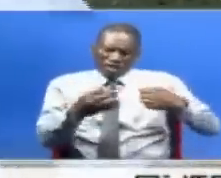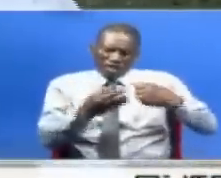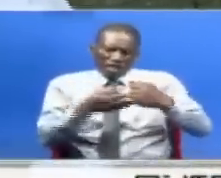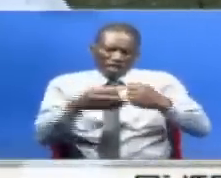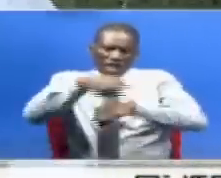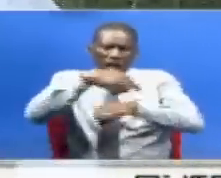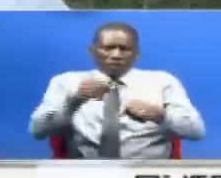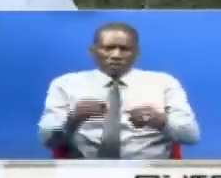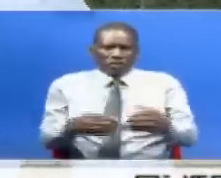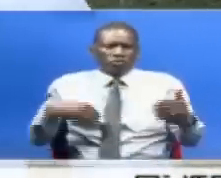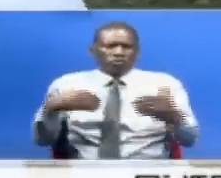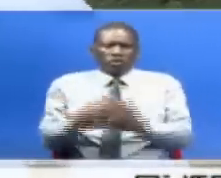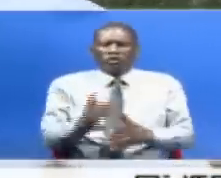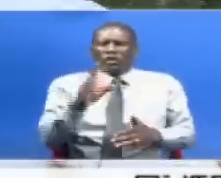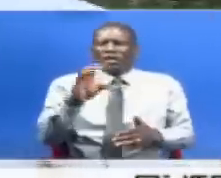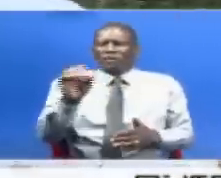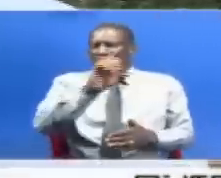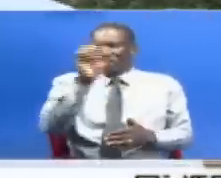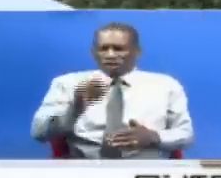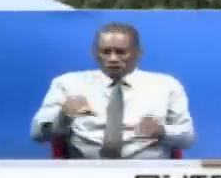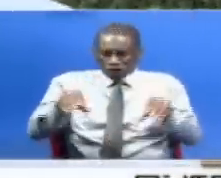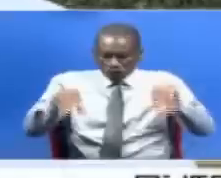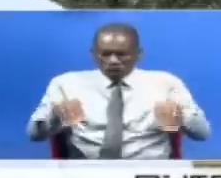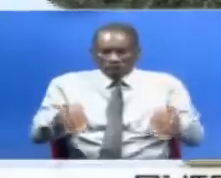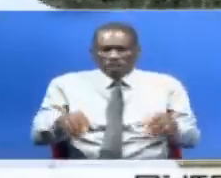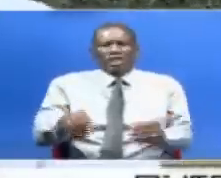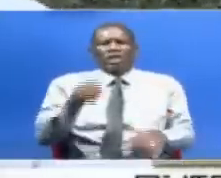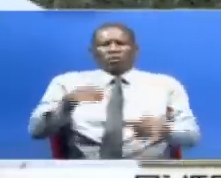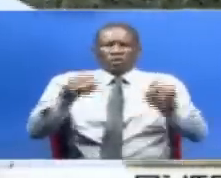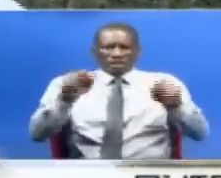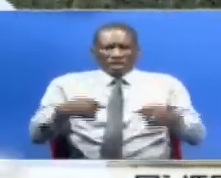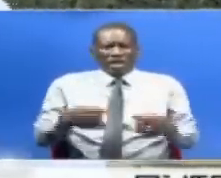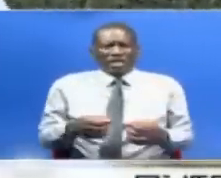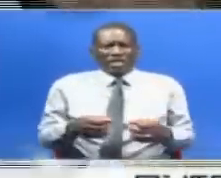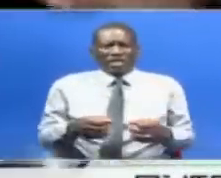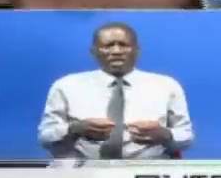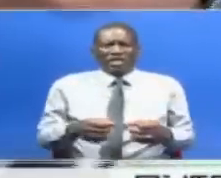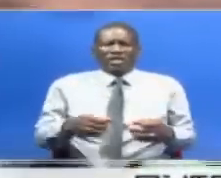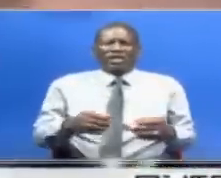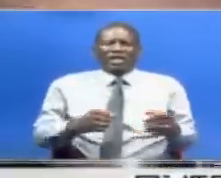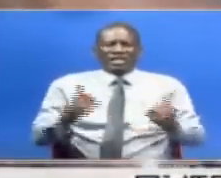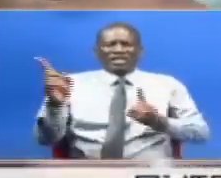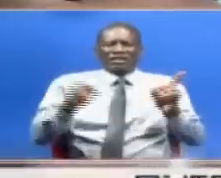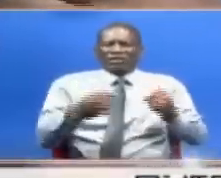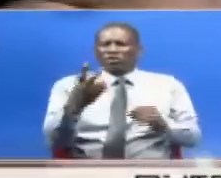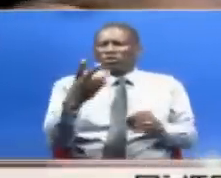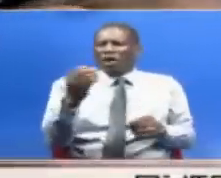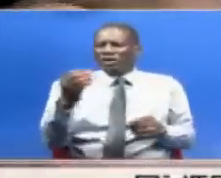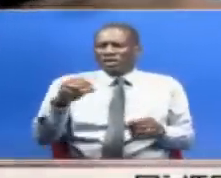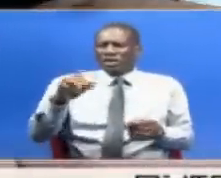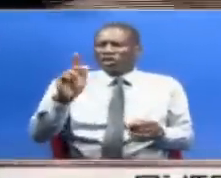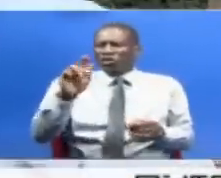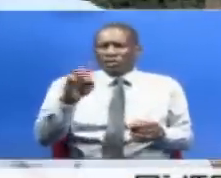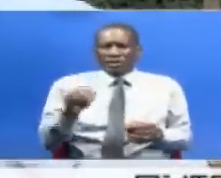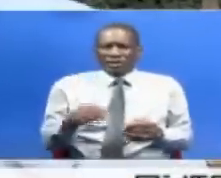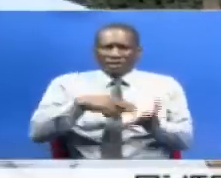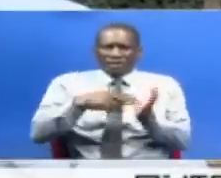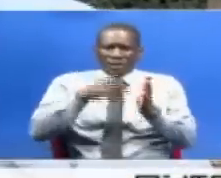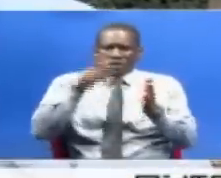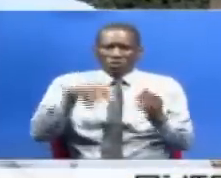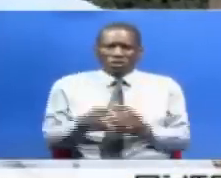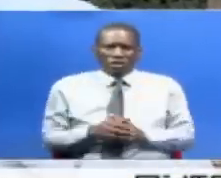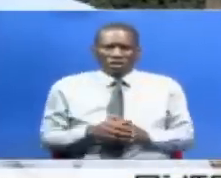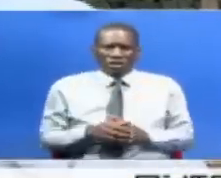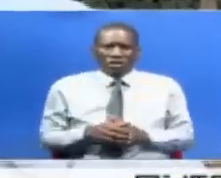get to 100% full charge, and that charge will give you a 200 kilometer range, meaning a